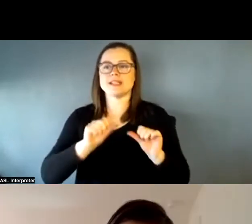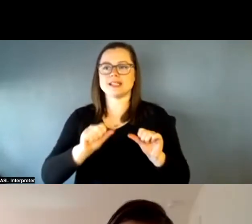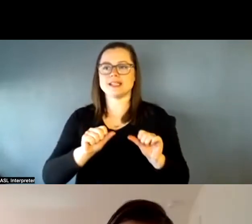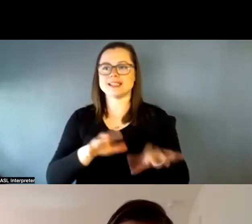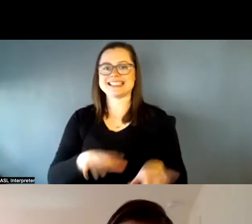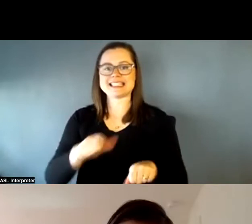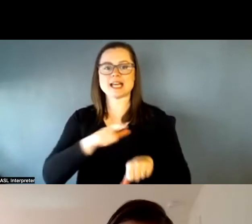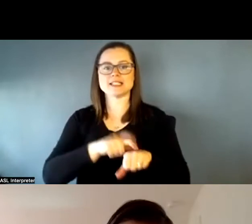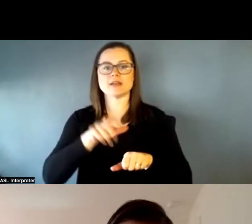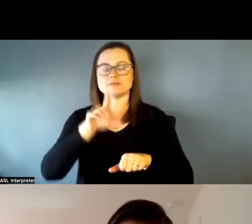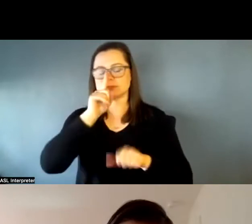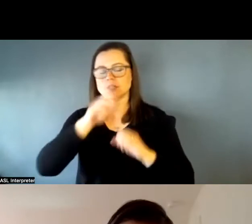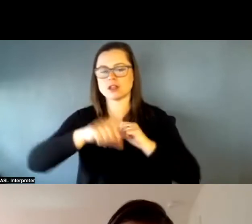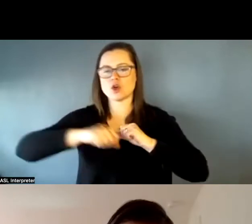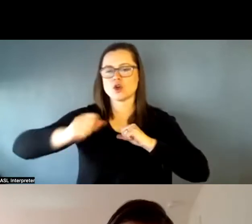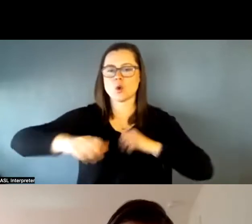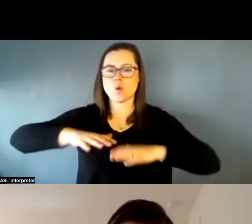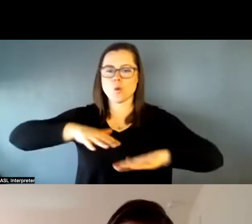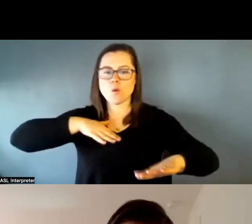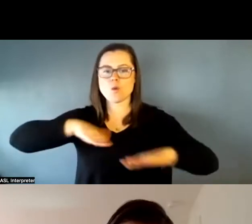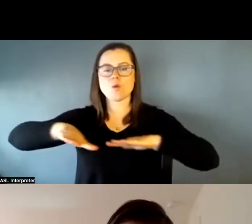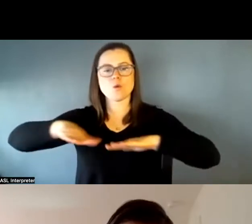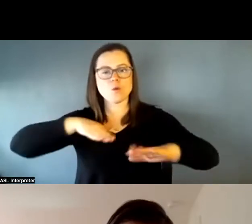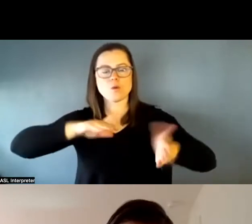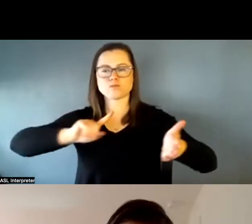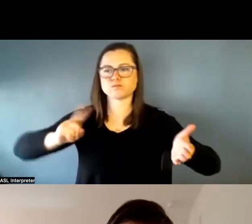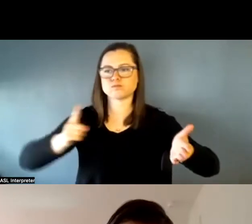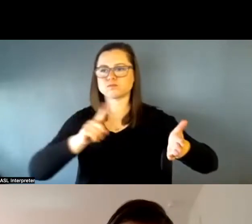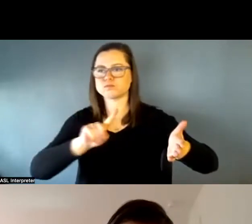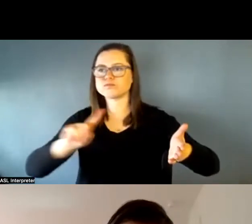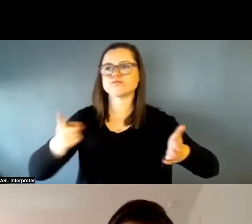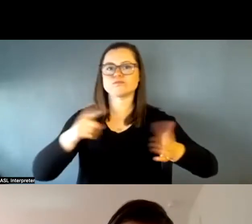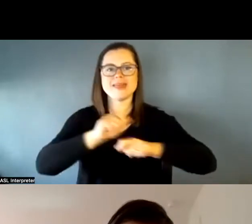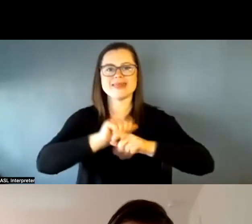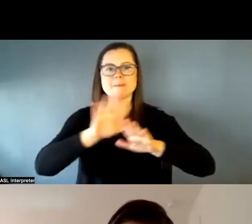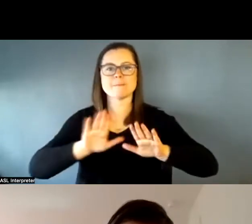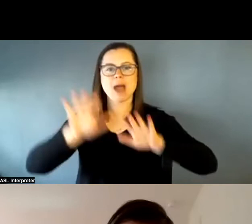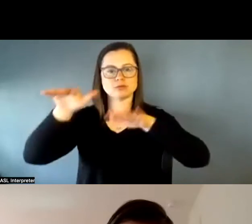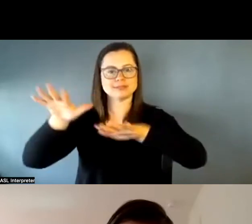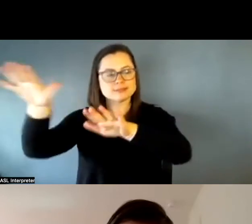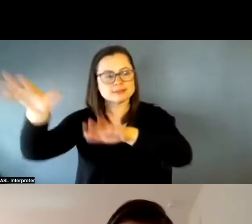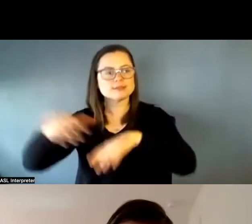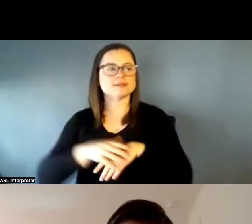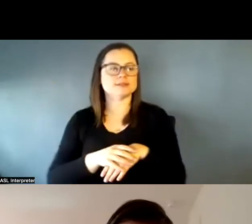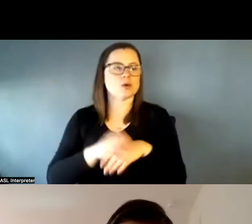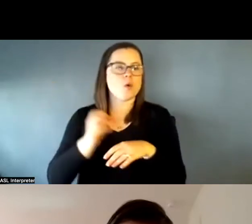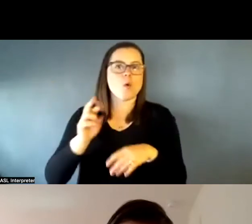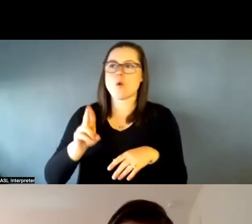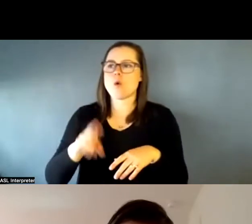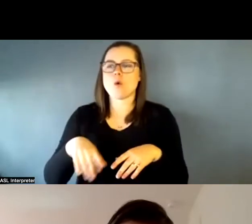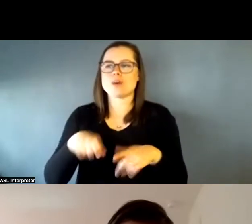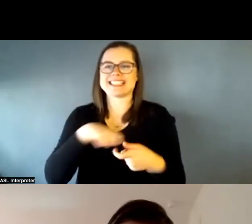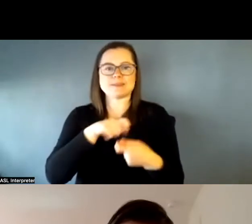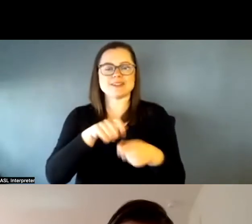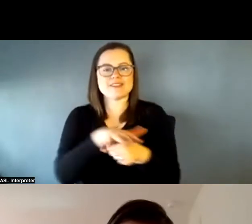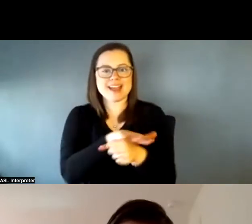long walks in you know, in the mountains, et cetera, or in a particular part